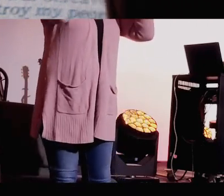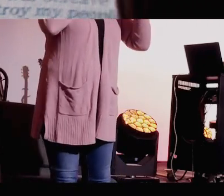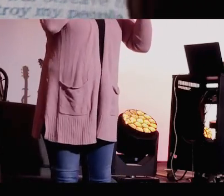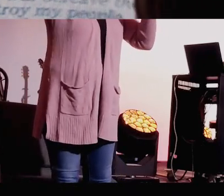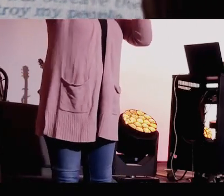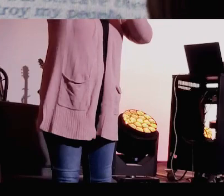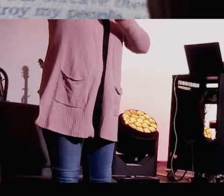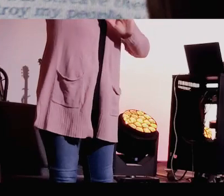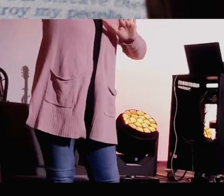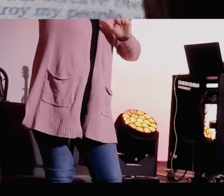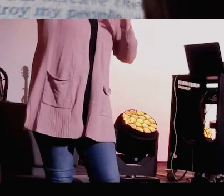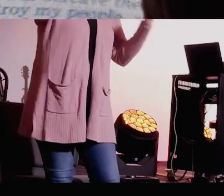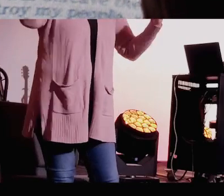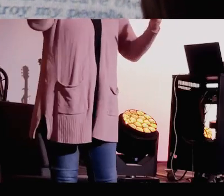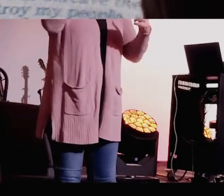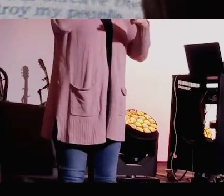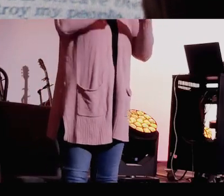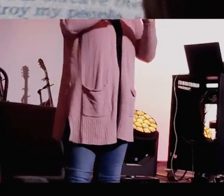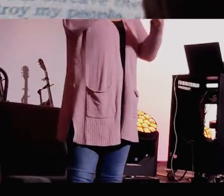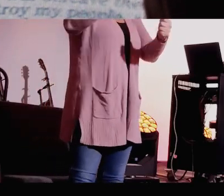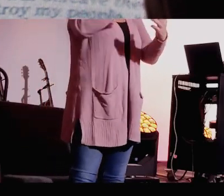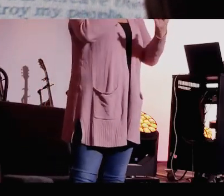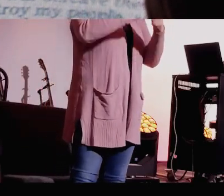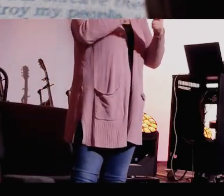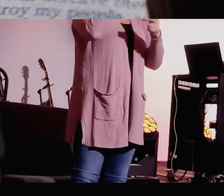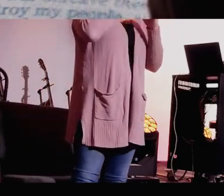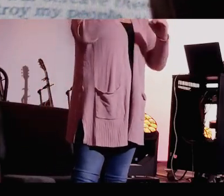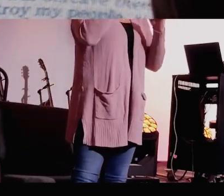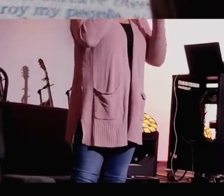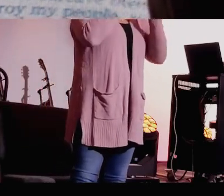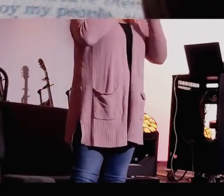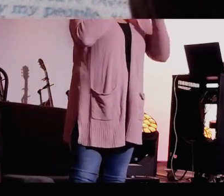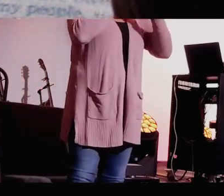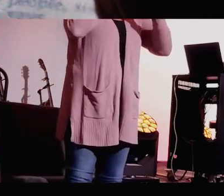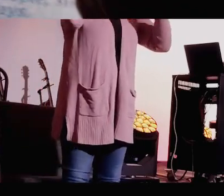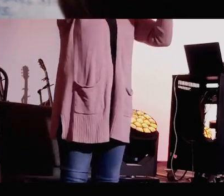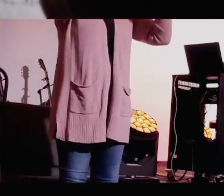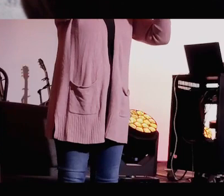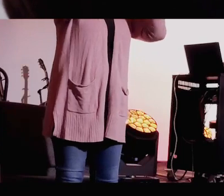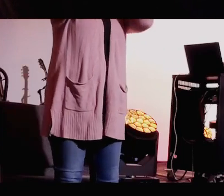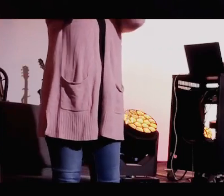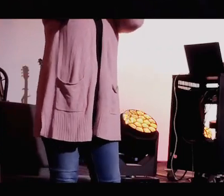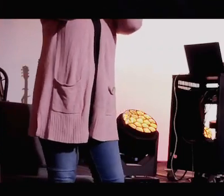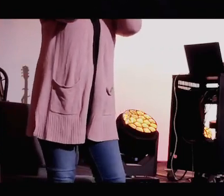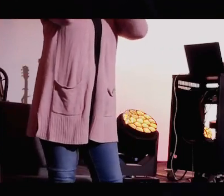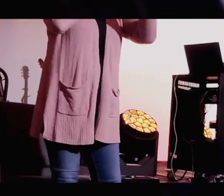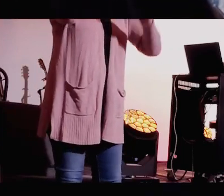those away today right now in Jesus' mighty name. You will no longer be deaf out of certain ears,